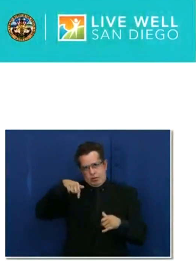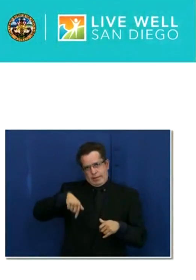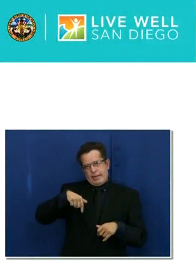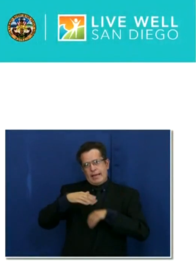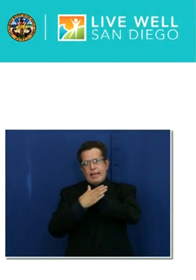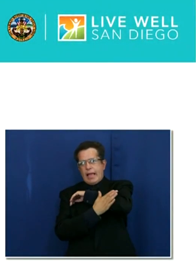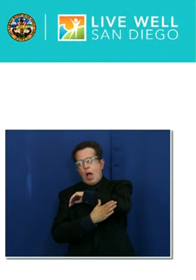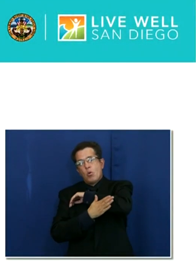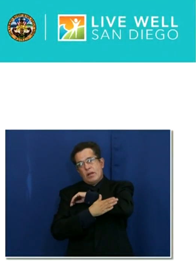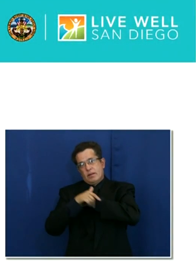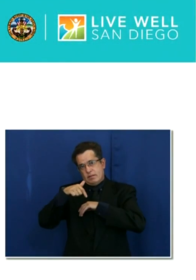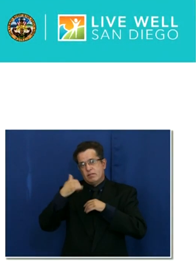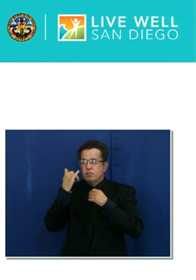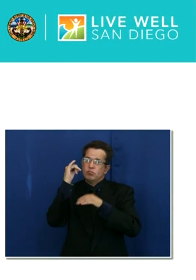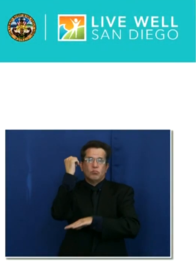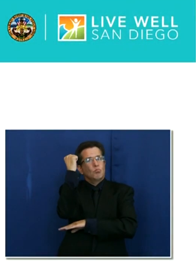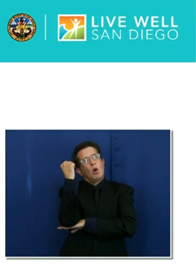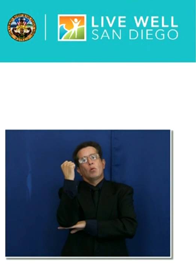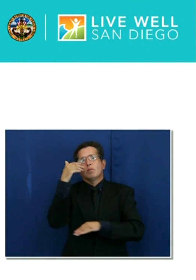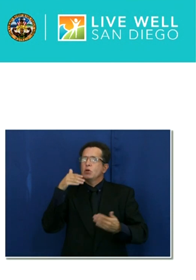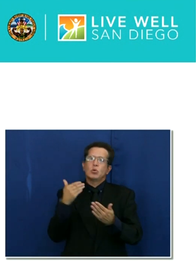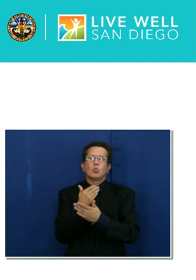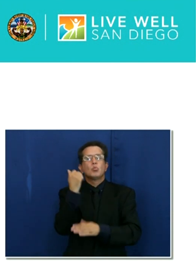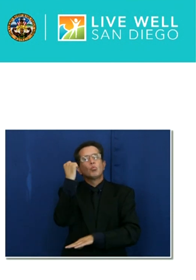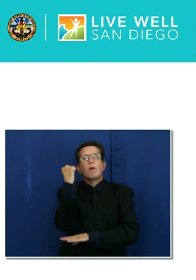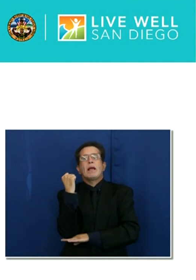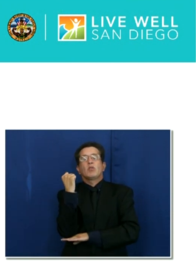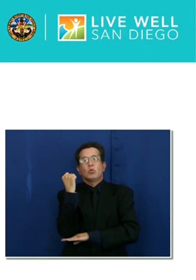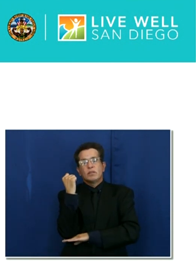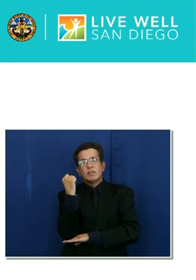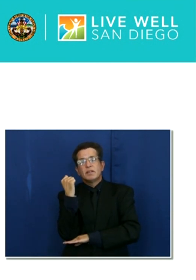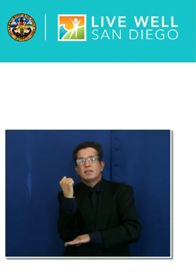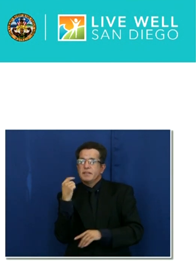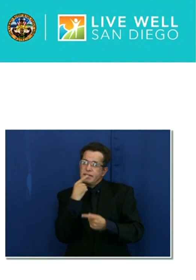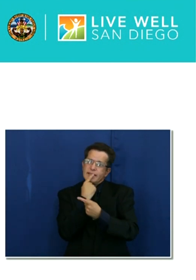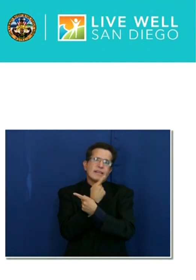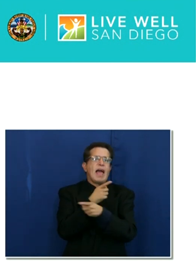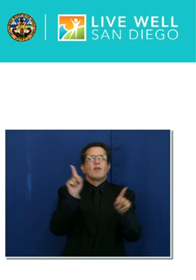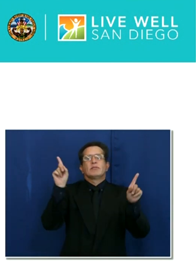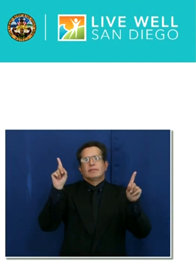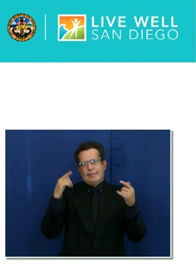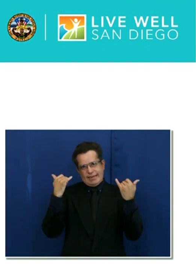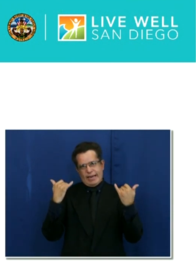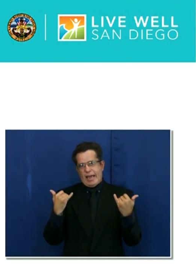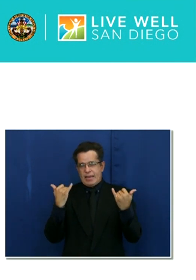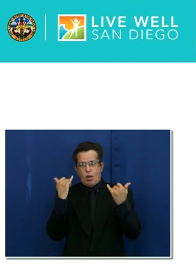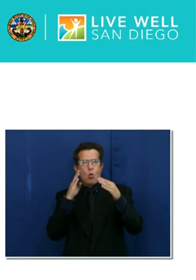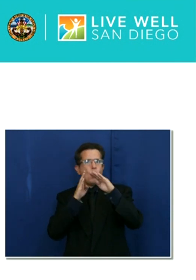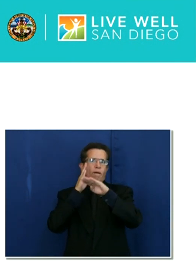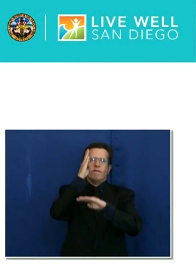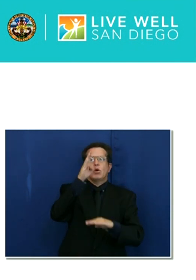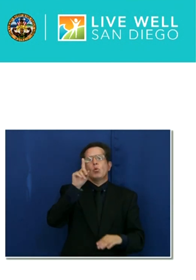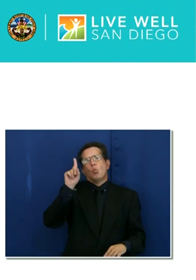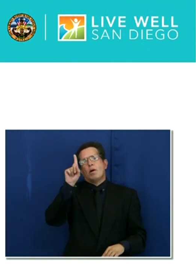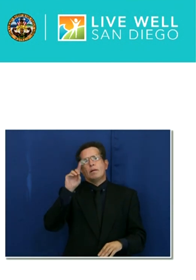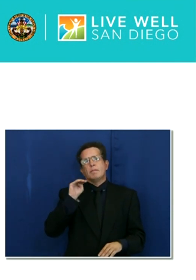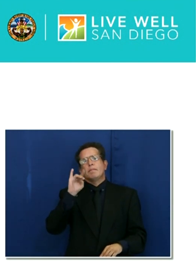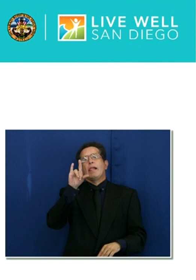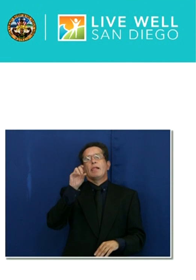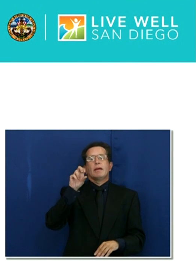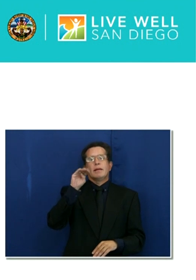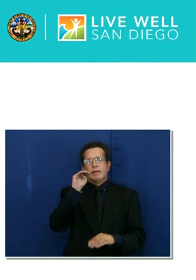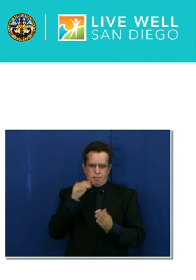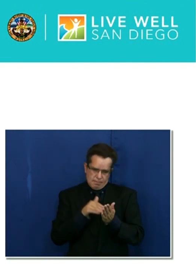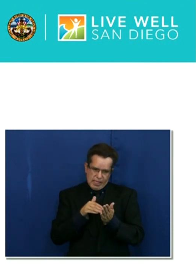a significant testing milestone and has accomplished over 1 million tests. And I would like